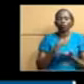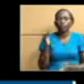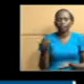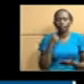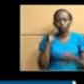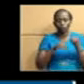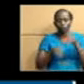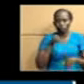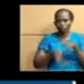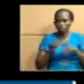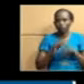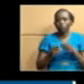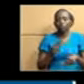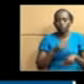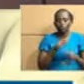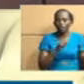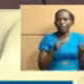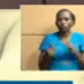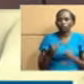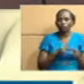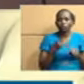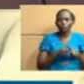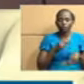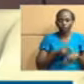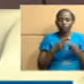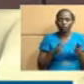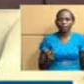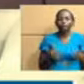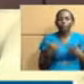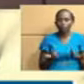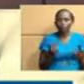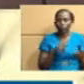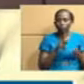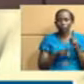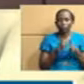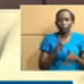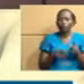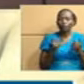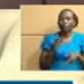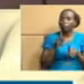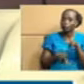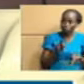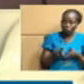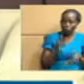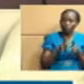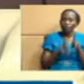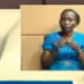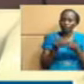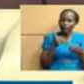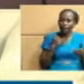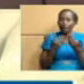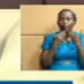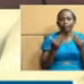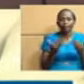the contribution that you've made to this discussion from the time we began and participating in the 2 panels. For the people participating in the earlier panels, I'd like to